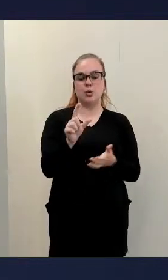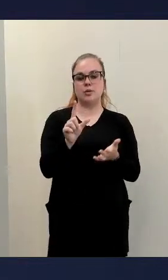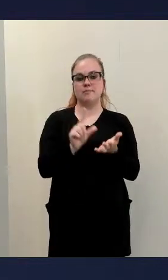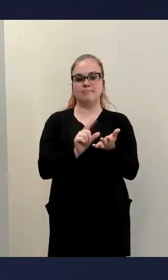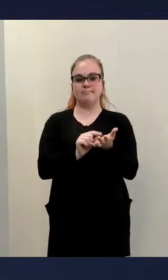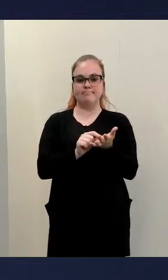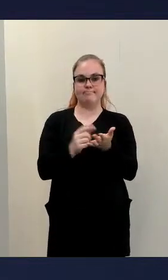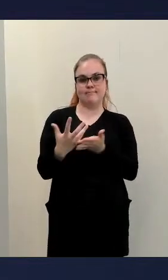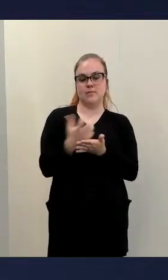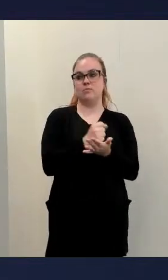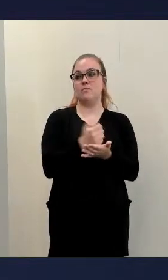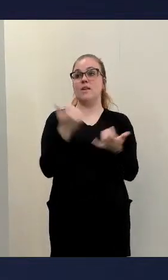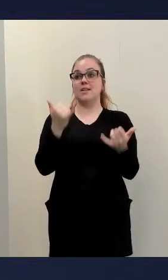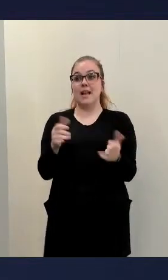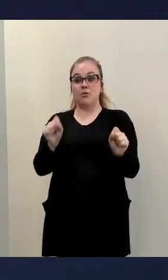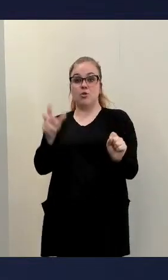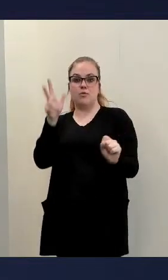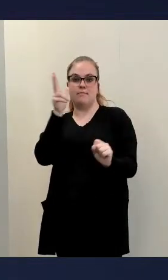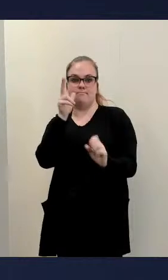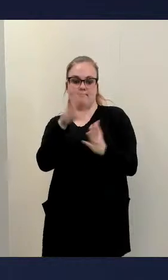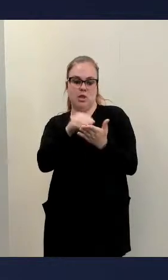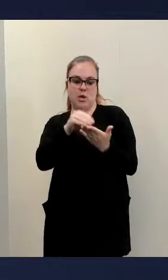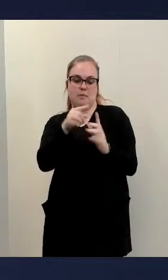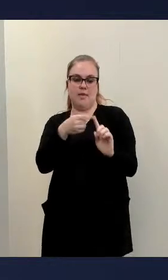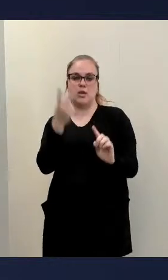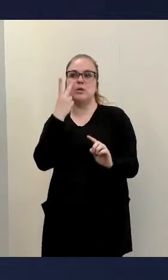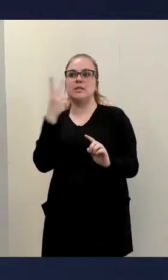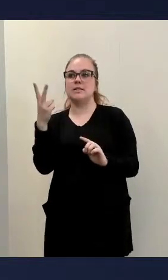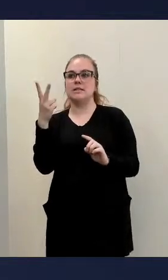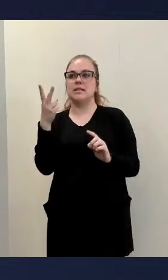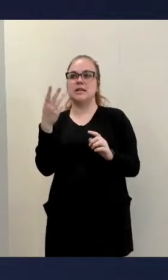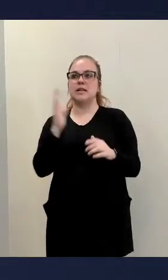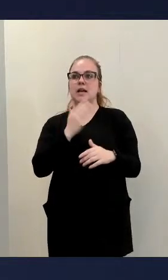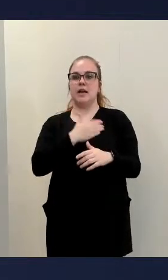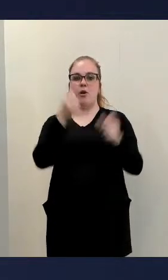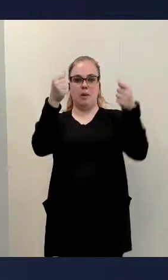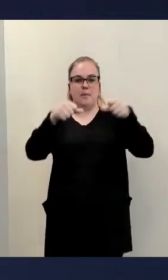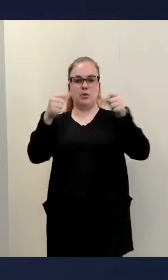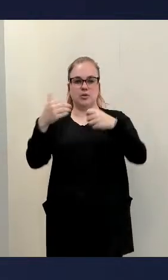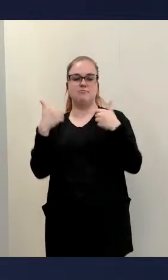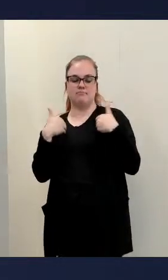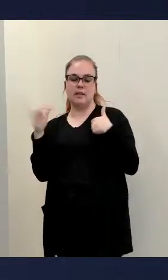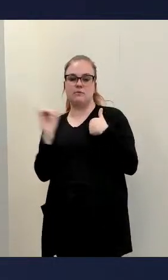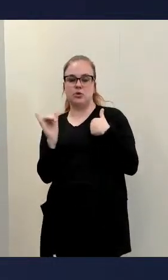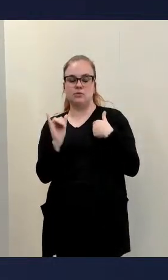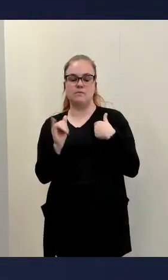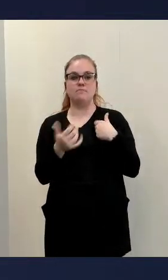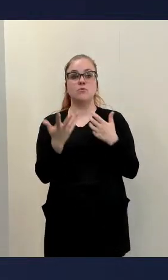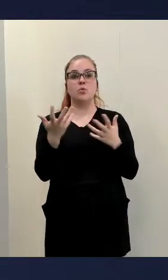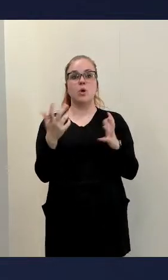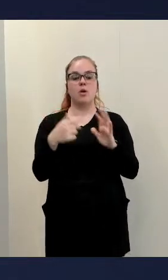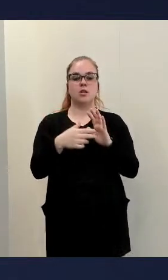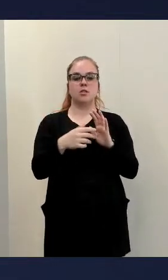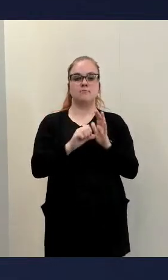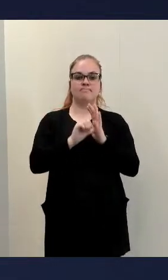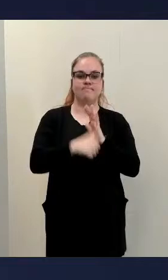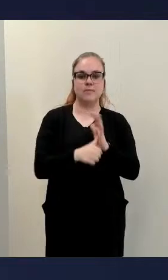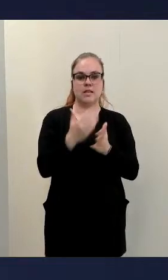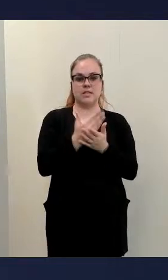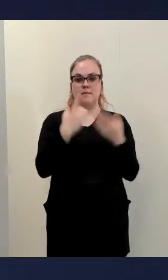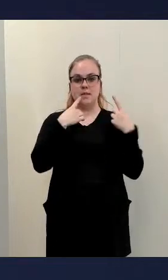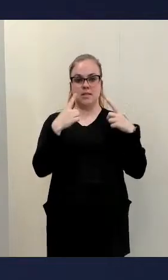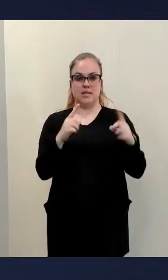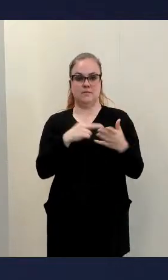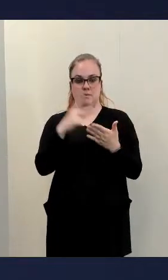the time to learn about that, and you can see about that in one of our posters. So just to highlight some of the successes of